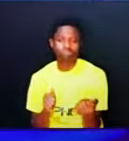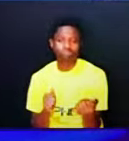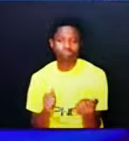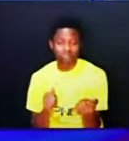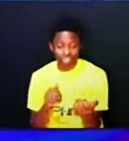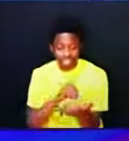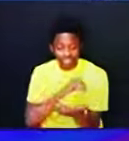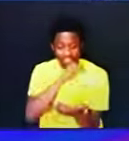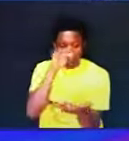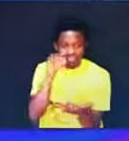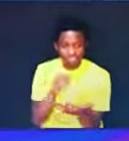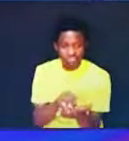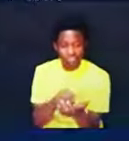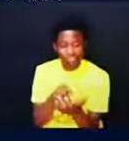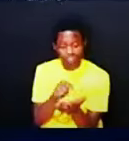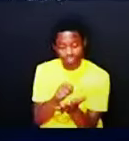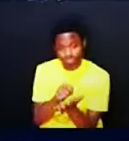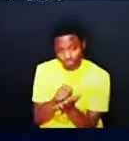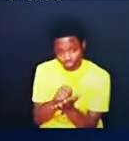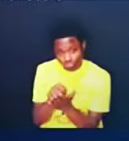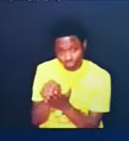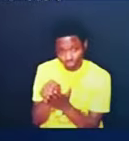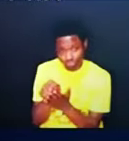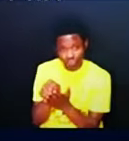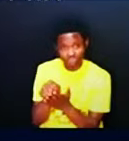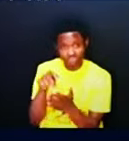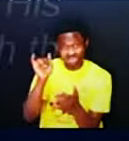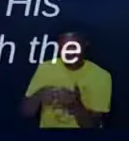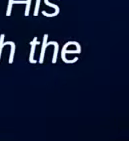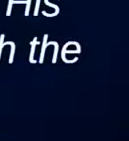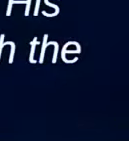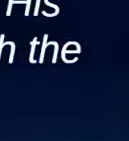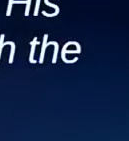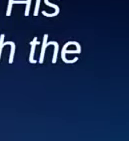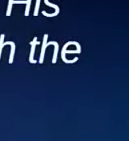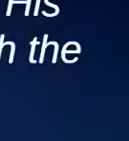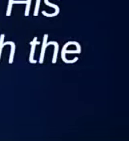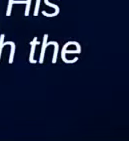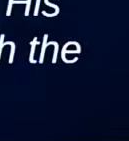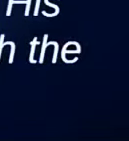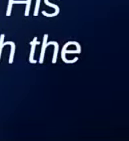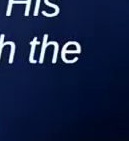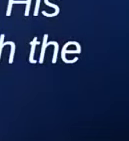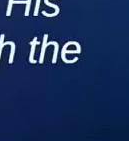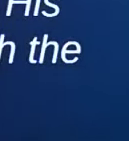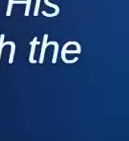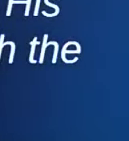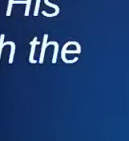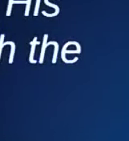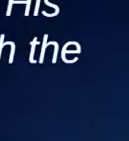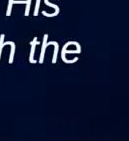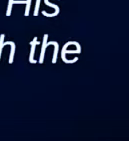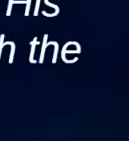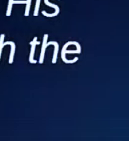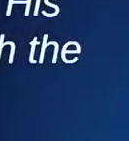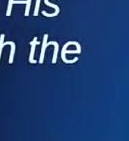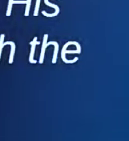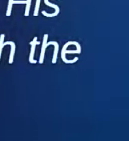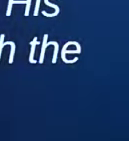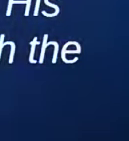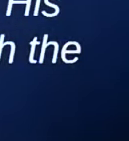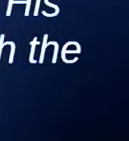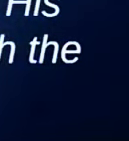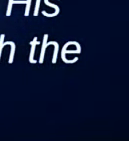is that in the church of the Lord Jesus, believing Gentiles are fellow heirs,